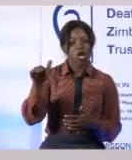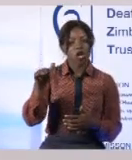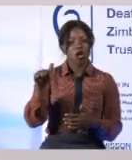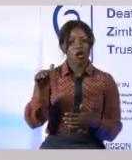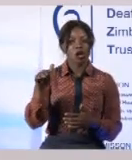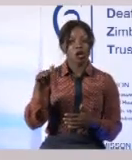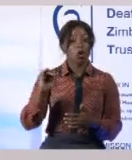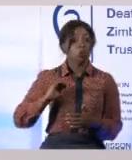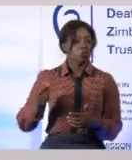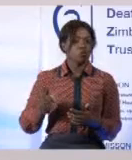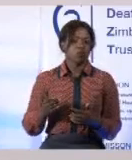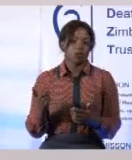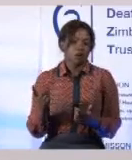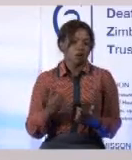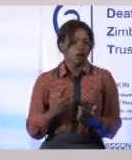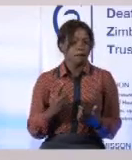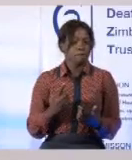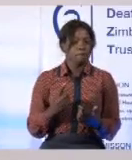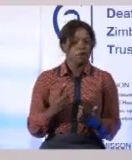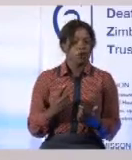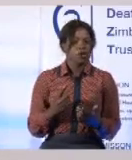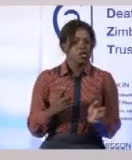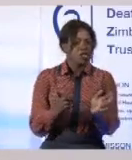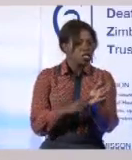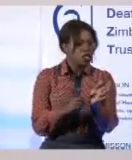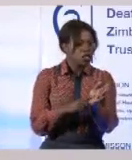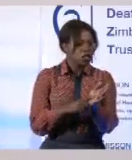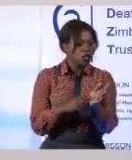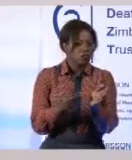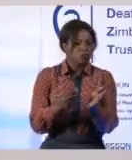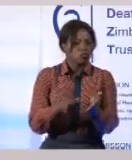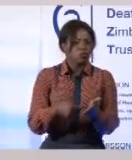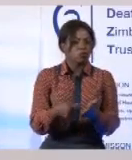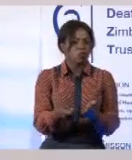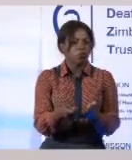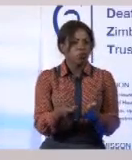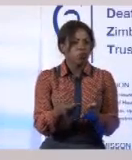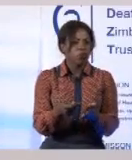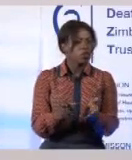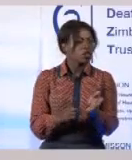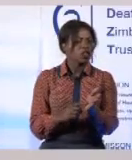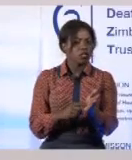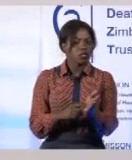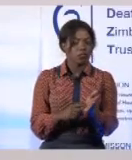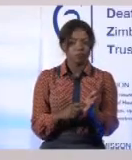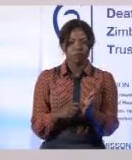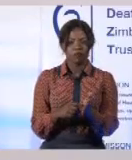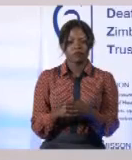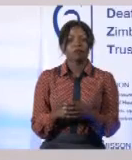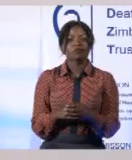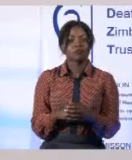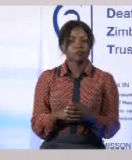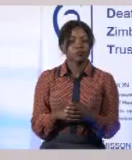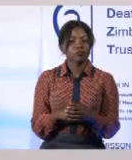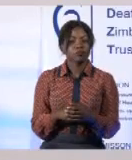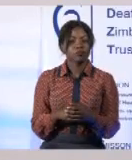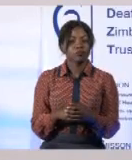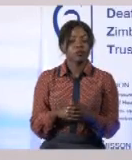and women my age who are coming to buy sex. Of